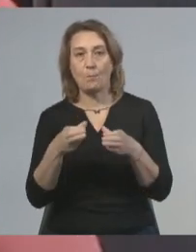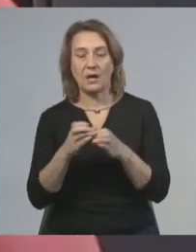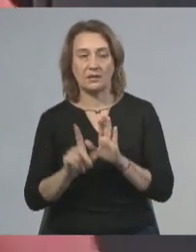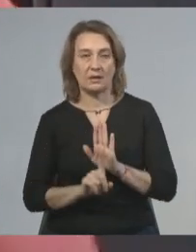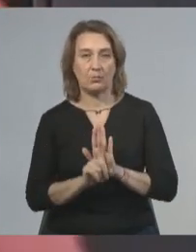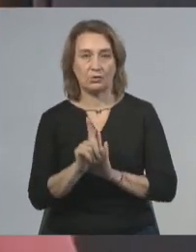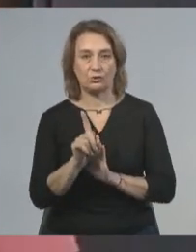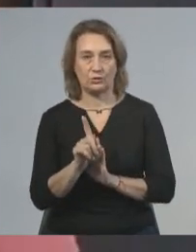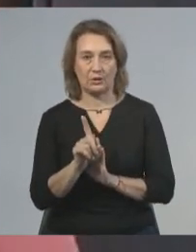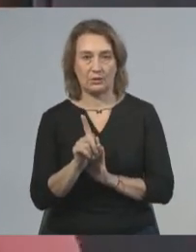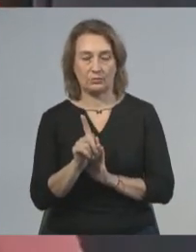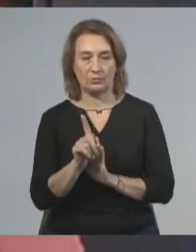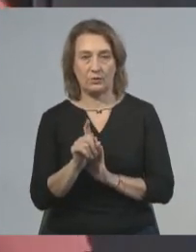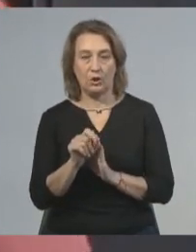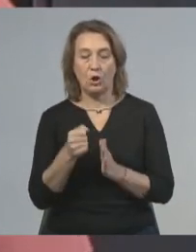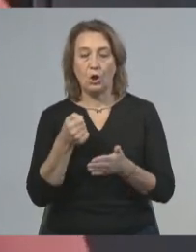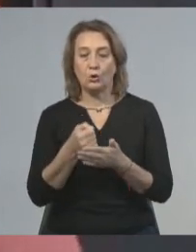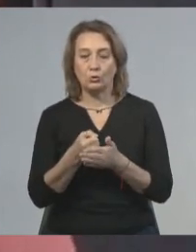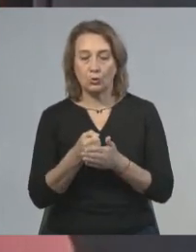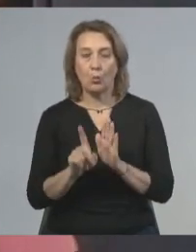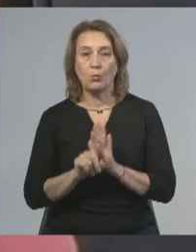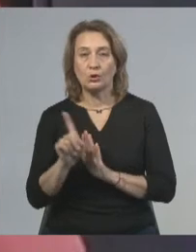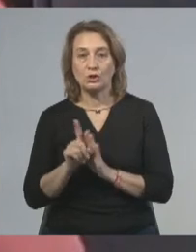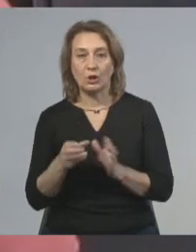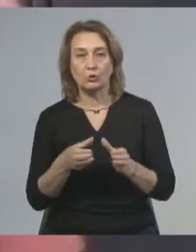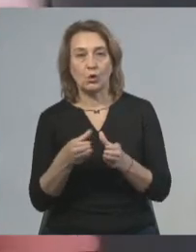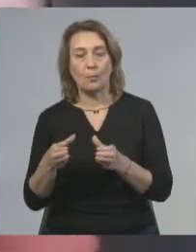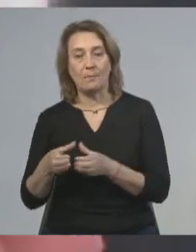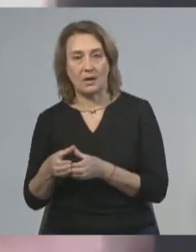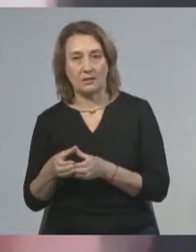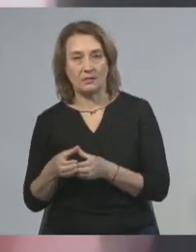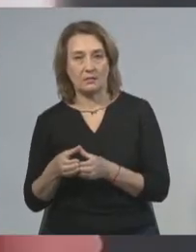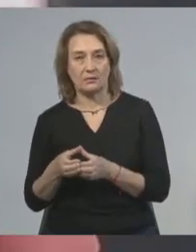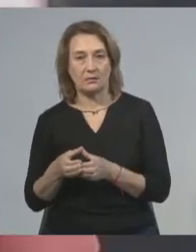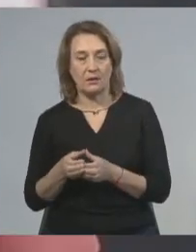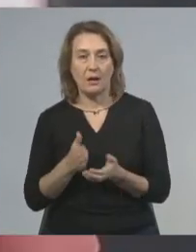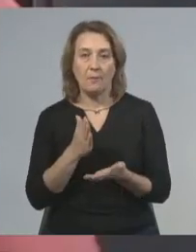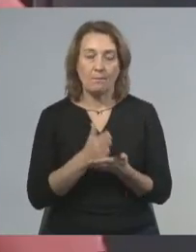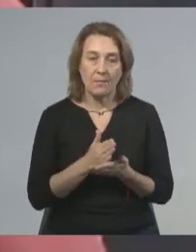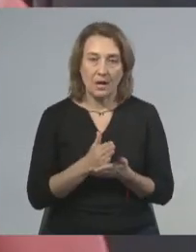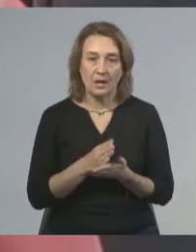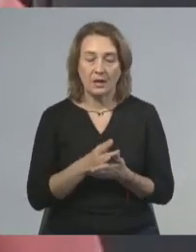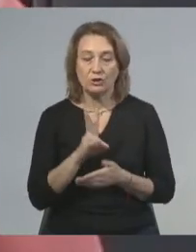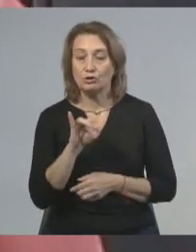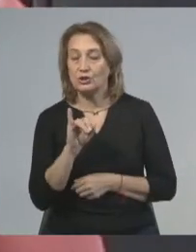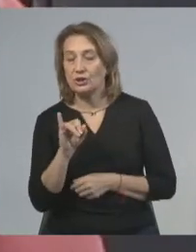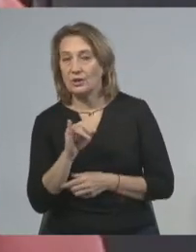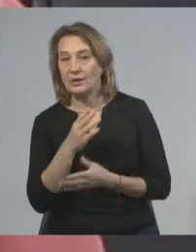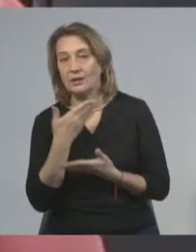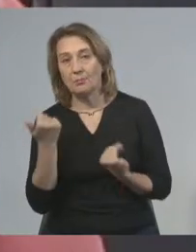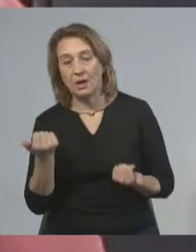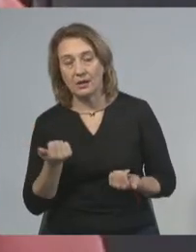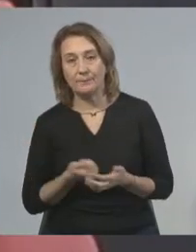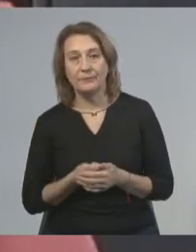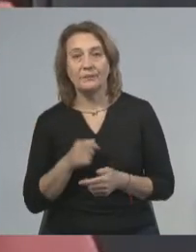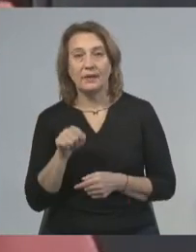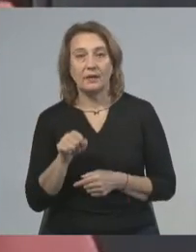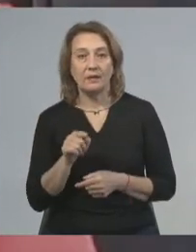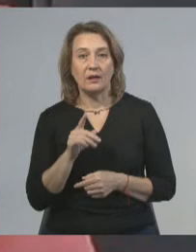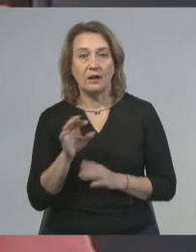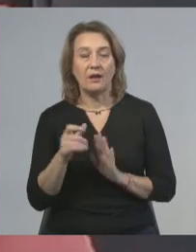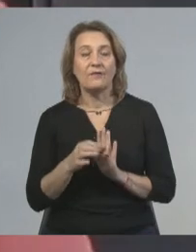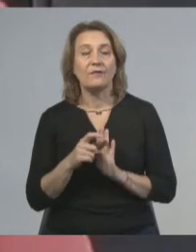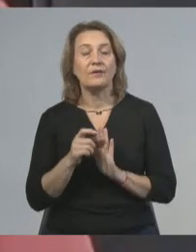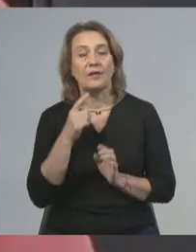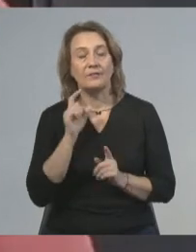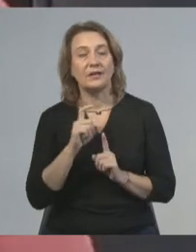we couldn't understand to whether candidates or political parties could start their campaigning before the official start of the election